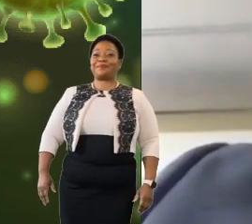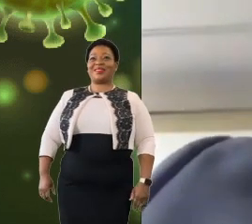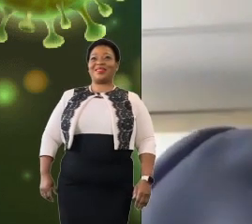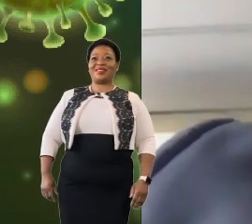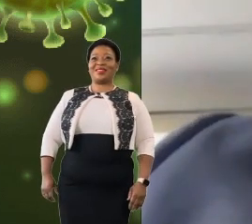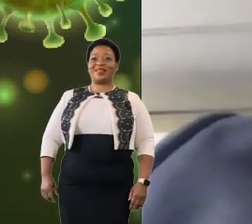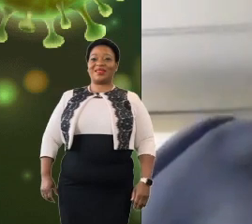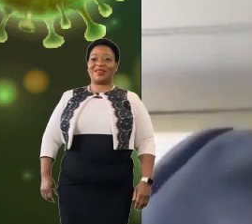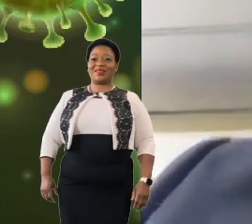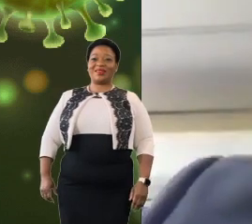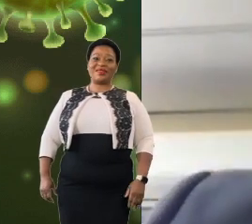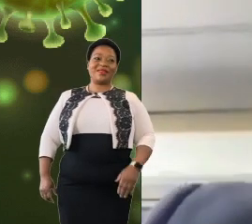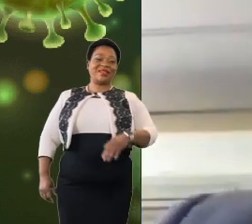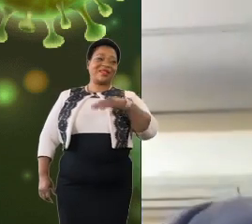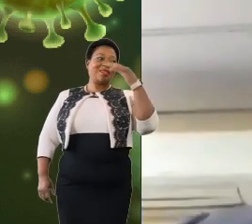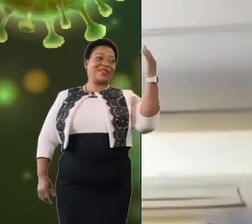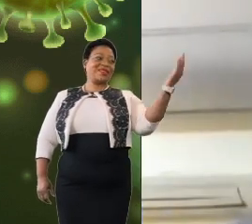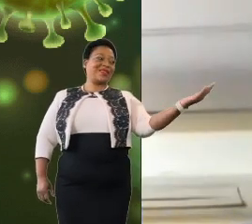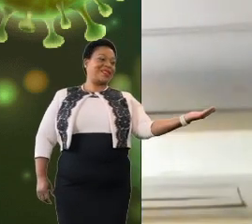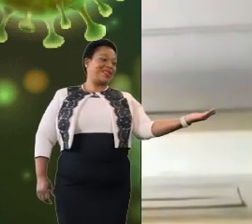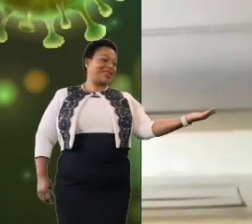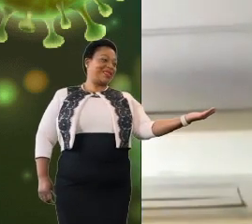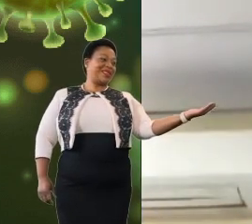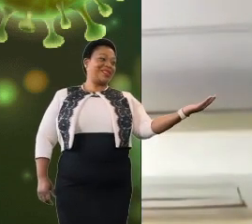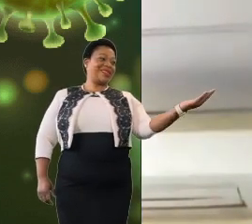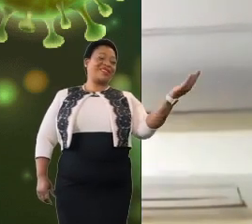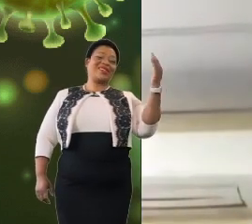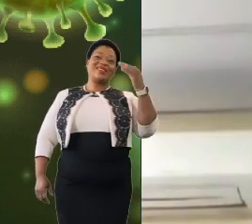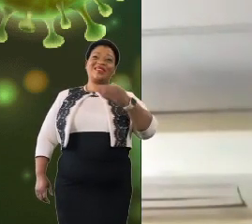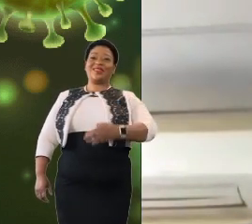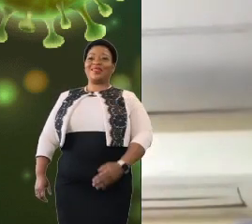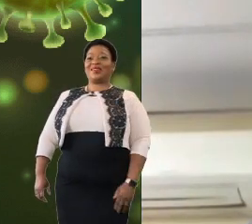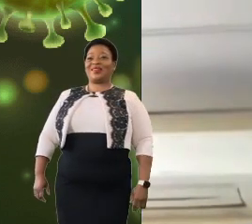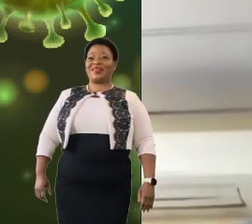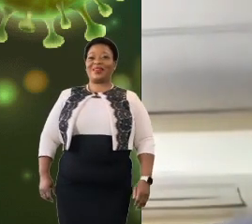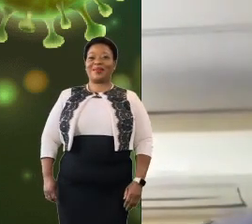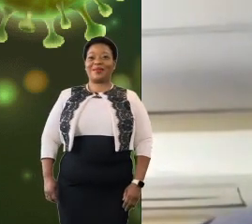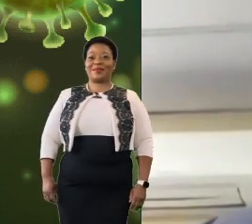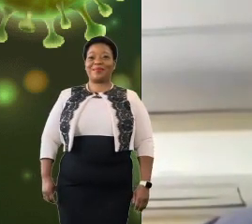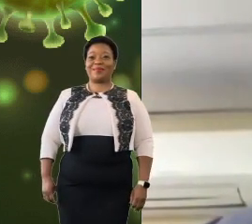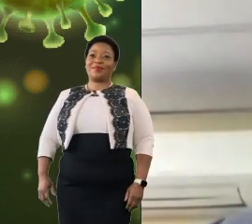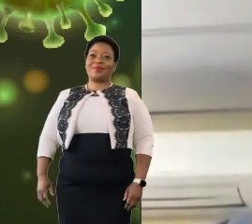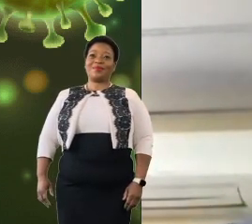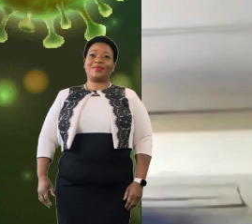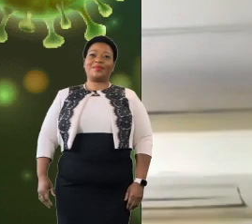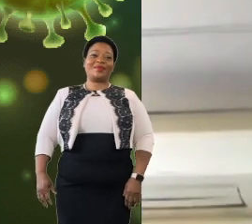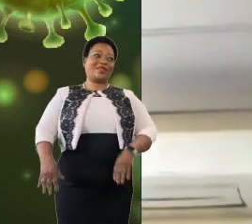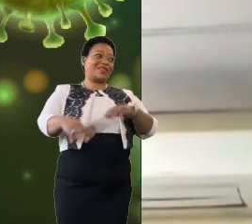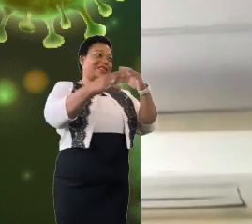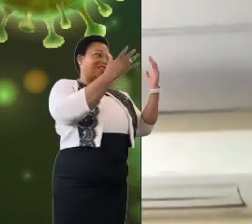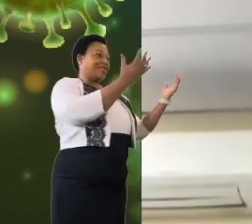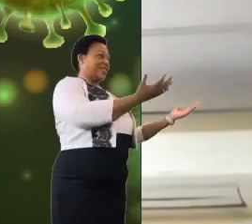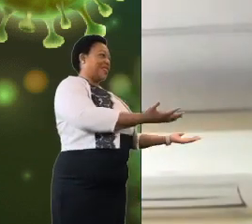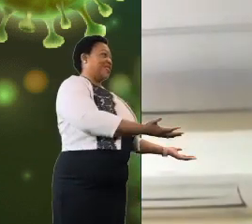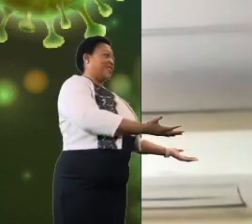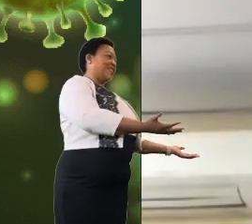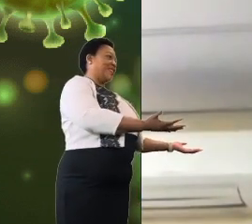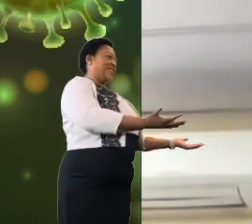of 4.2 billion rands. That's how much money. Let me just get my facts straight.